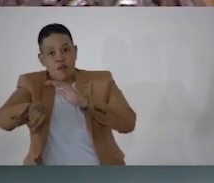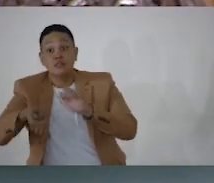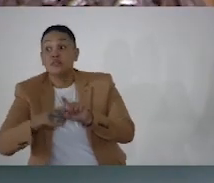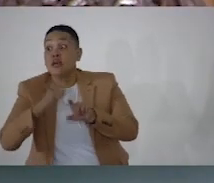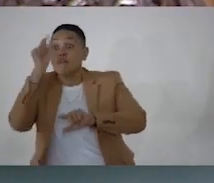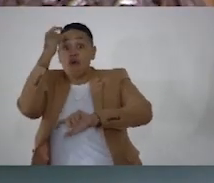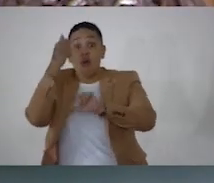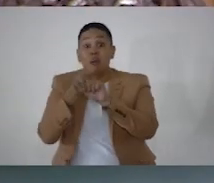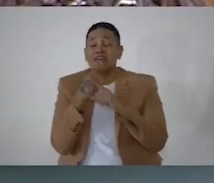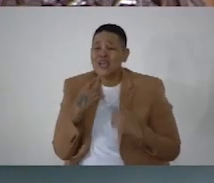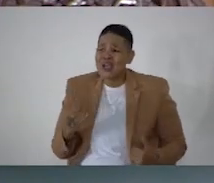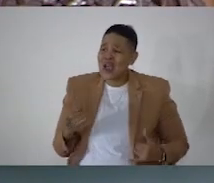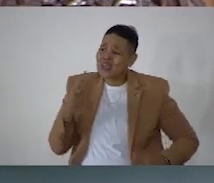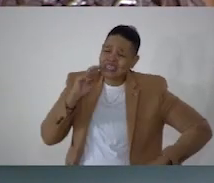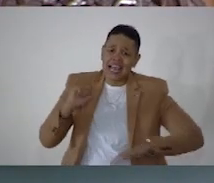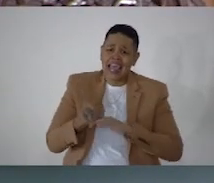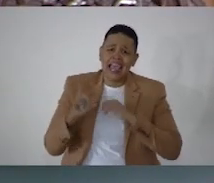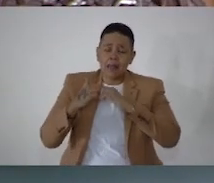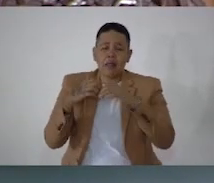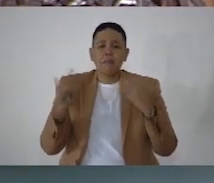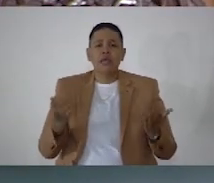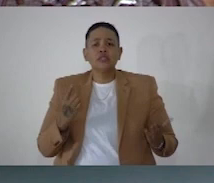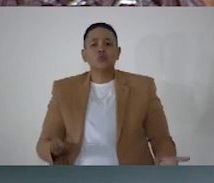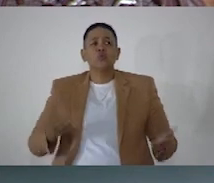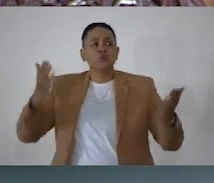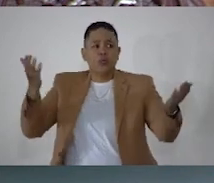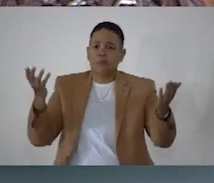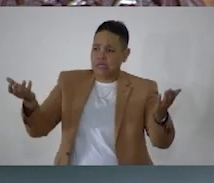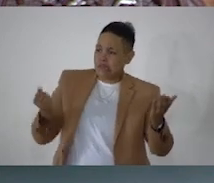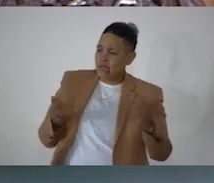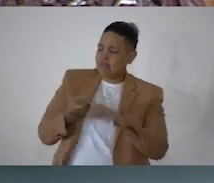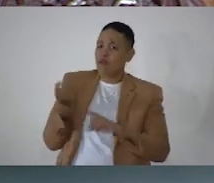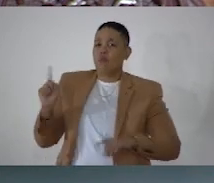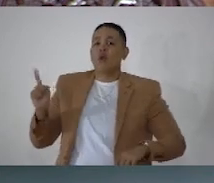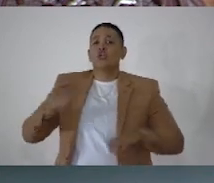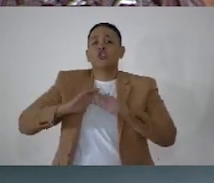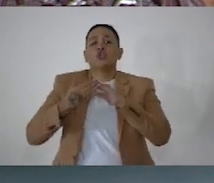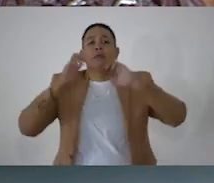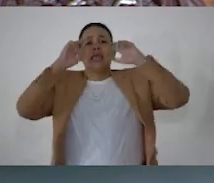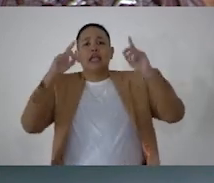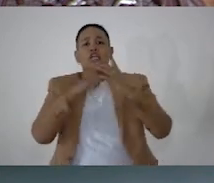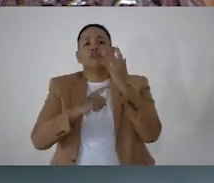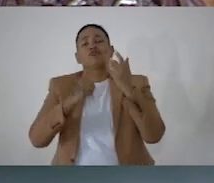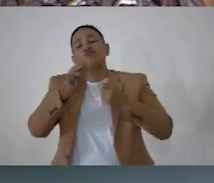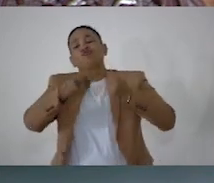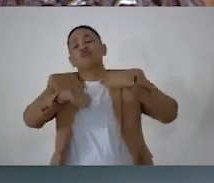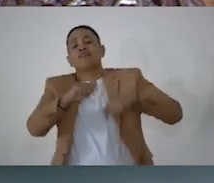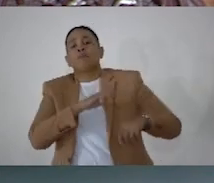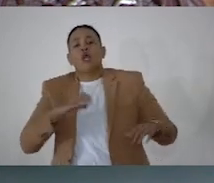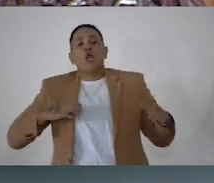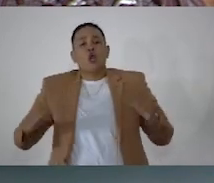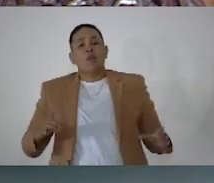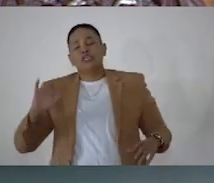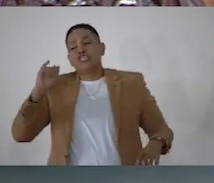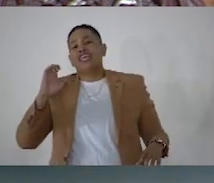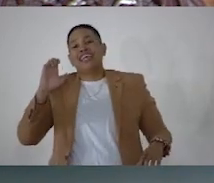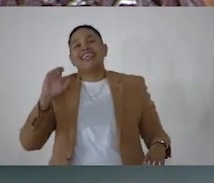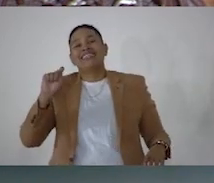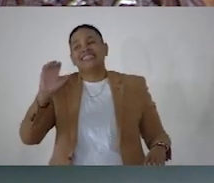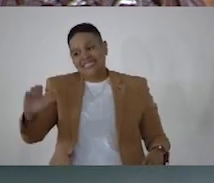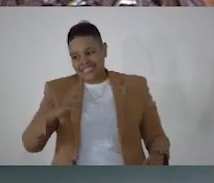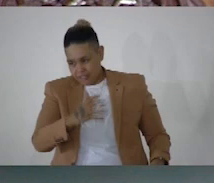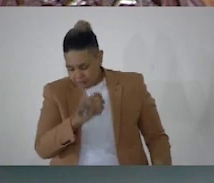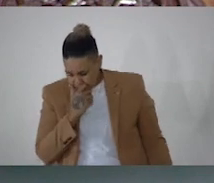government is currently implementing the recommendations of the Jamaica Education Transformation Commission, the